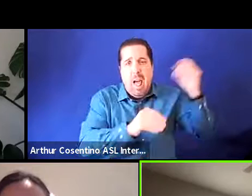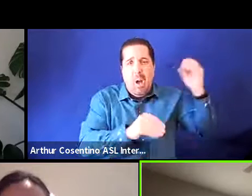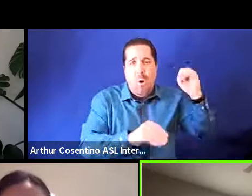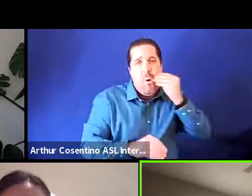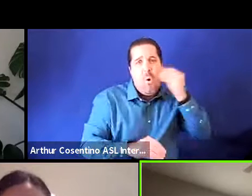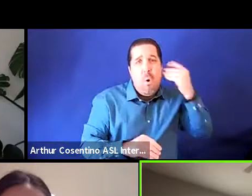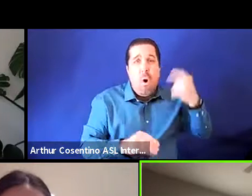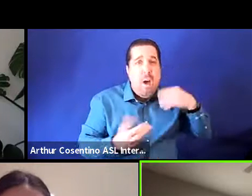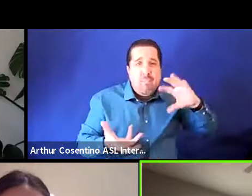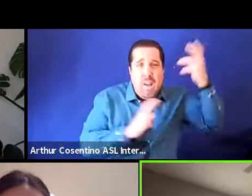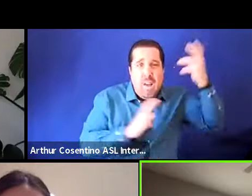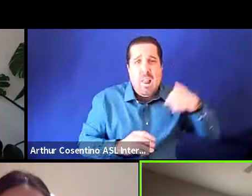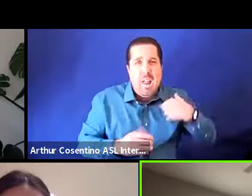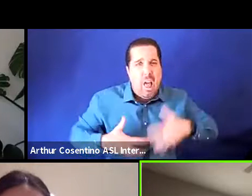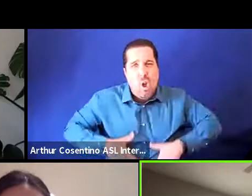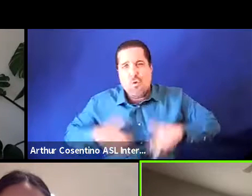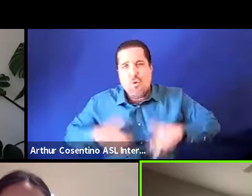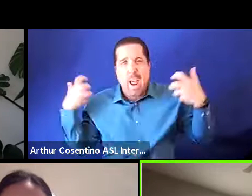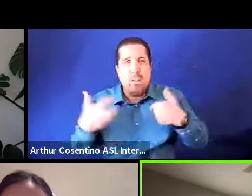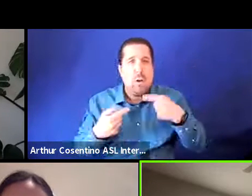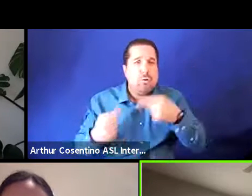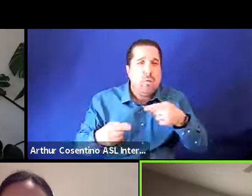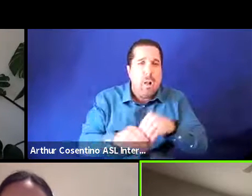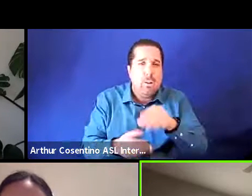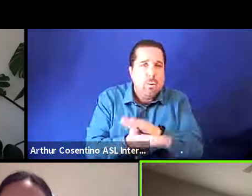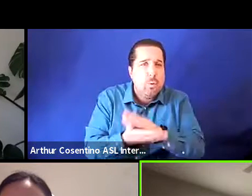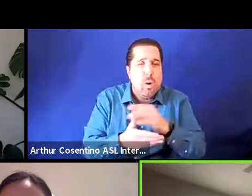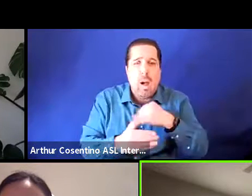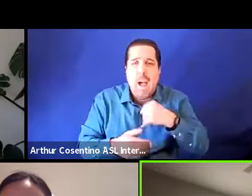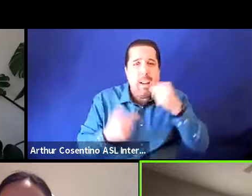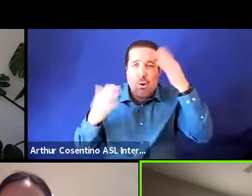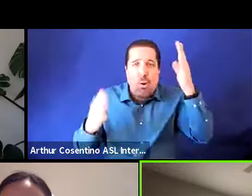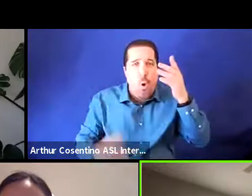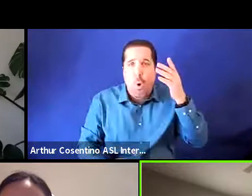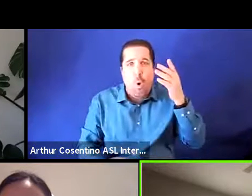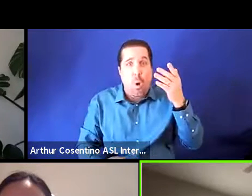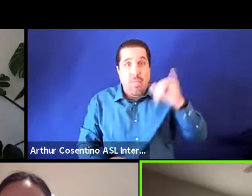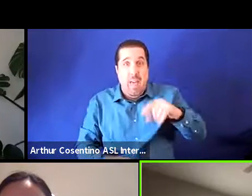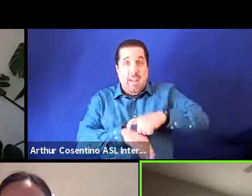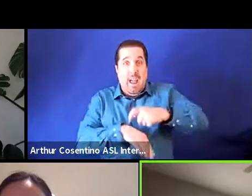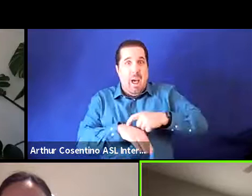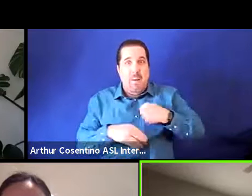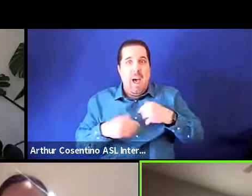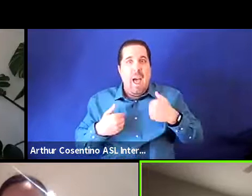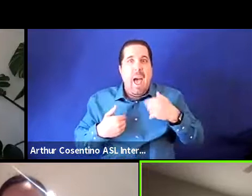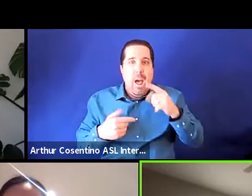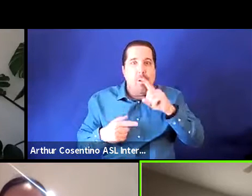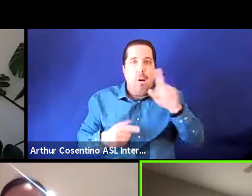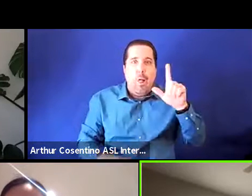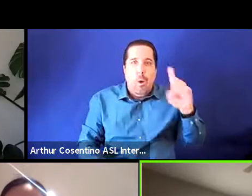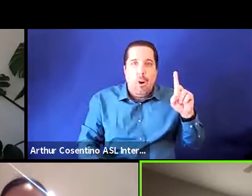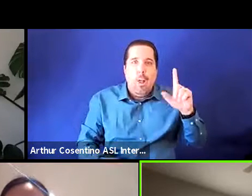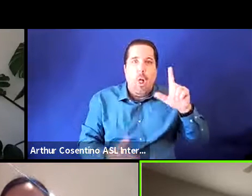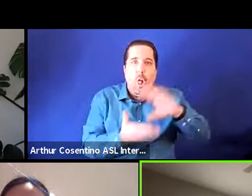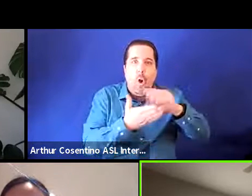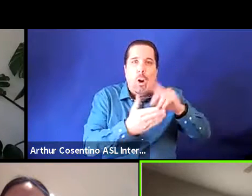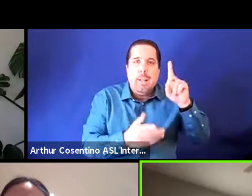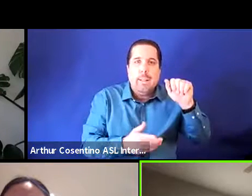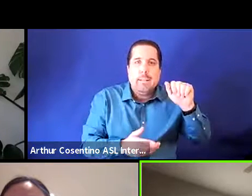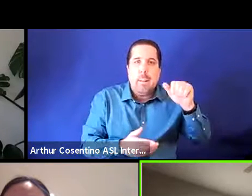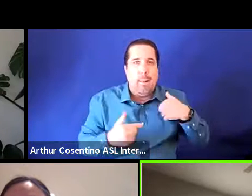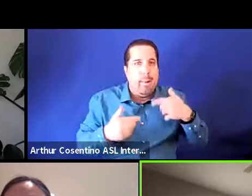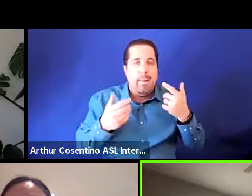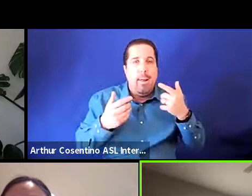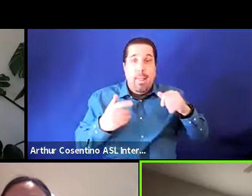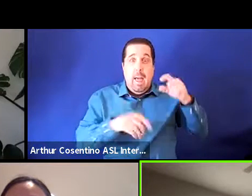violent, when I was in rage, or when I struggled in school because I didn't know then that I had a learning disability, I'd dip out of school, I'd get into